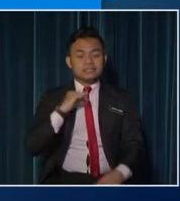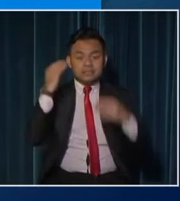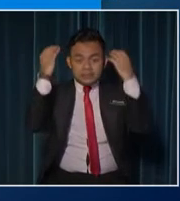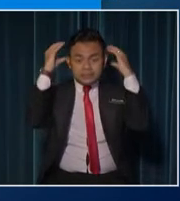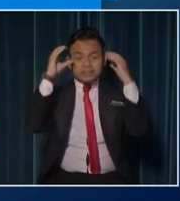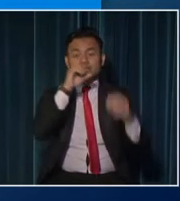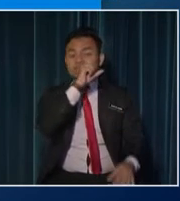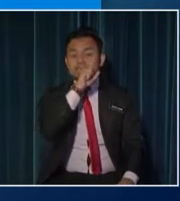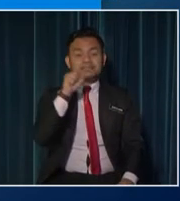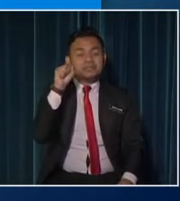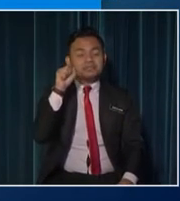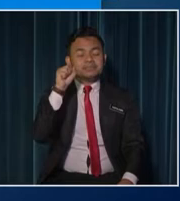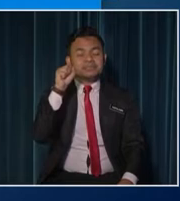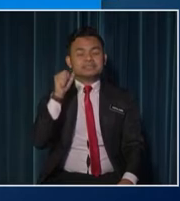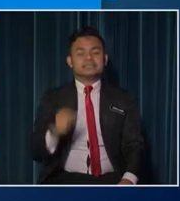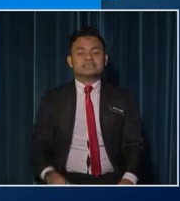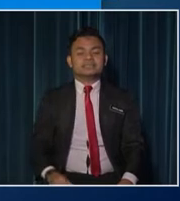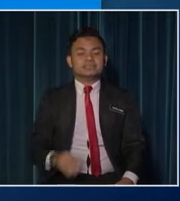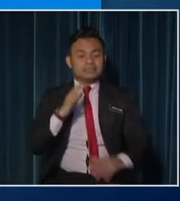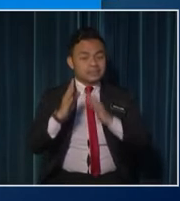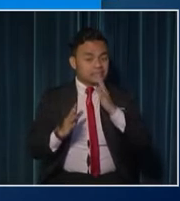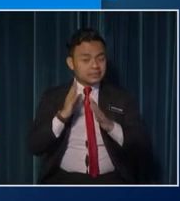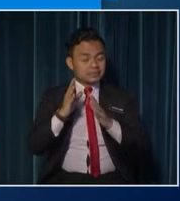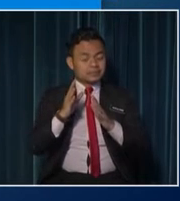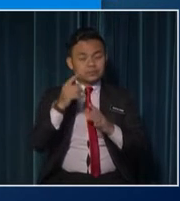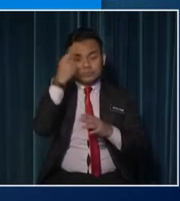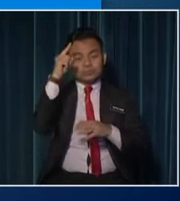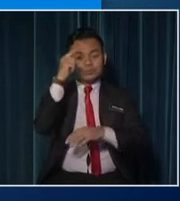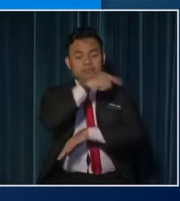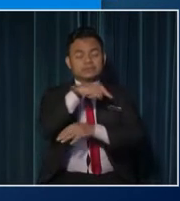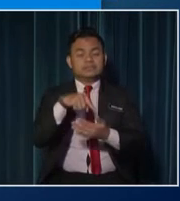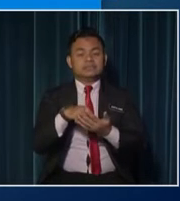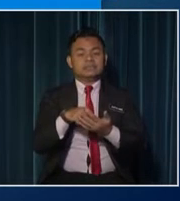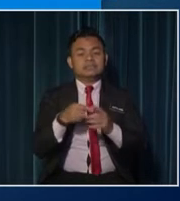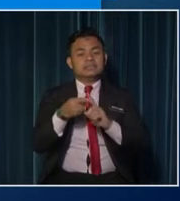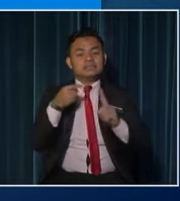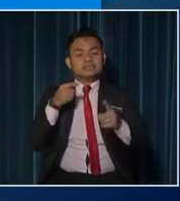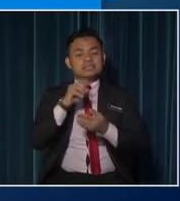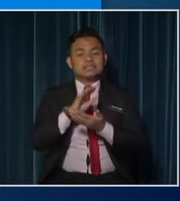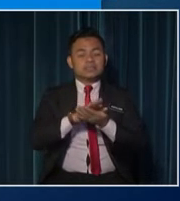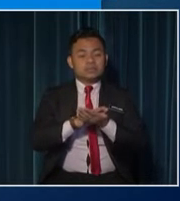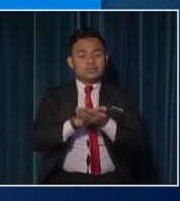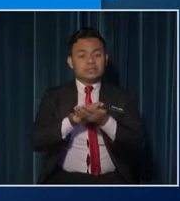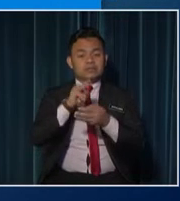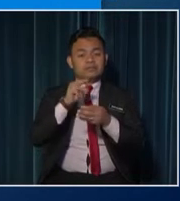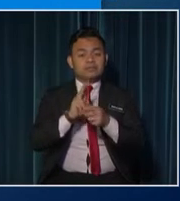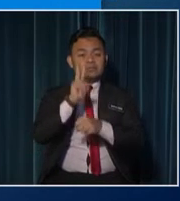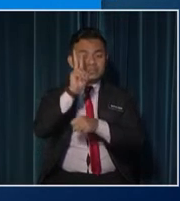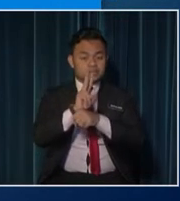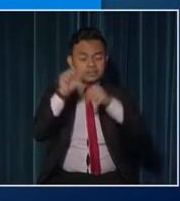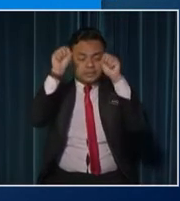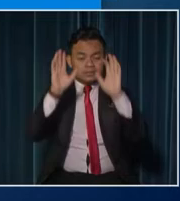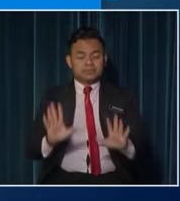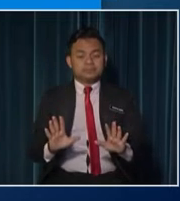Amri Sailan from SMPKV Shah Alam. Today, you will learn about electric